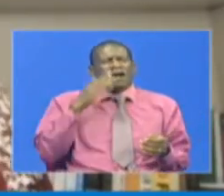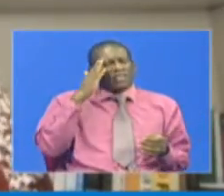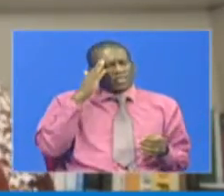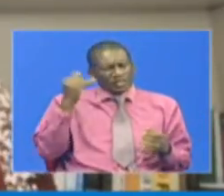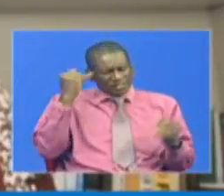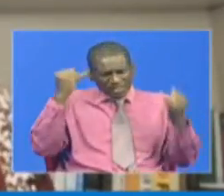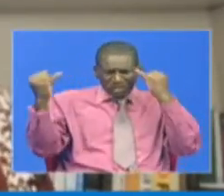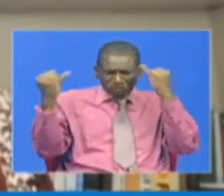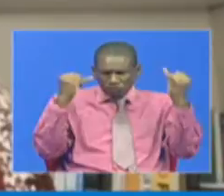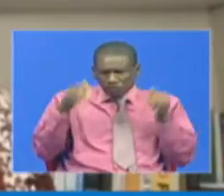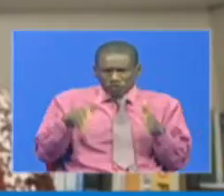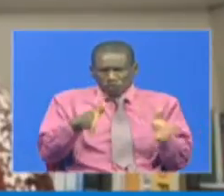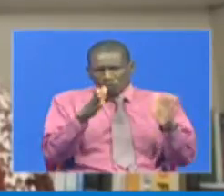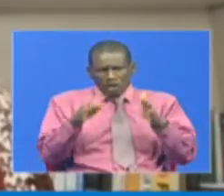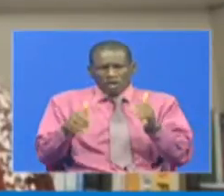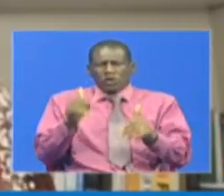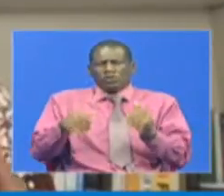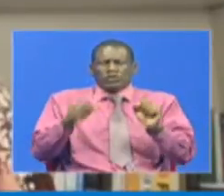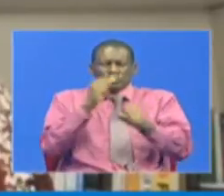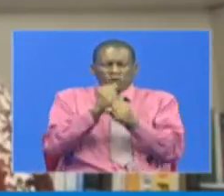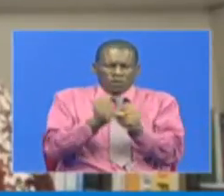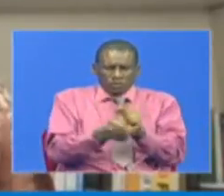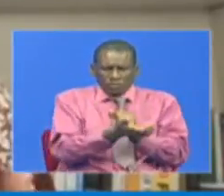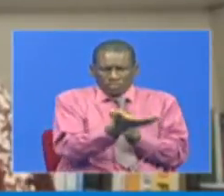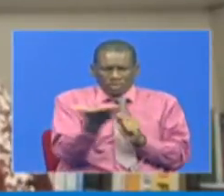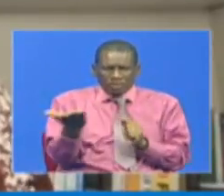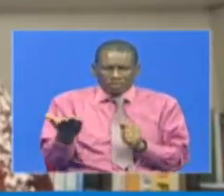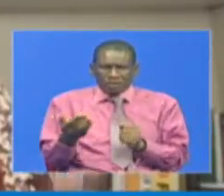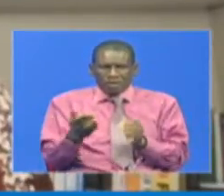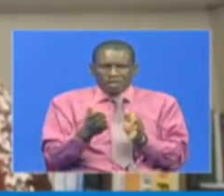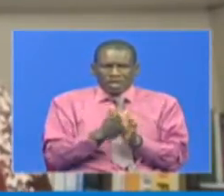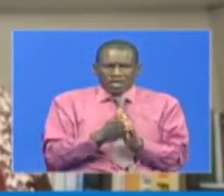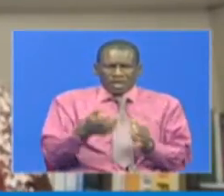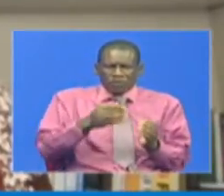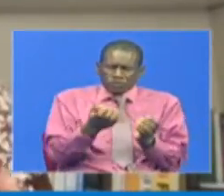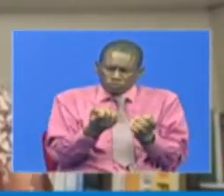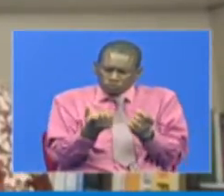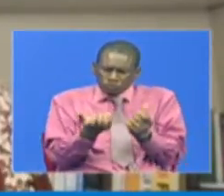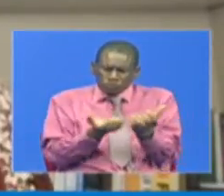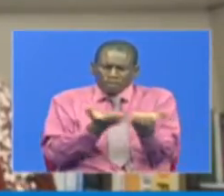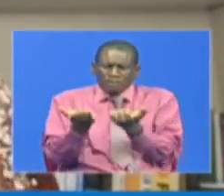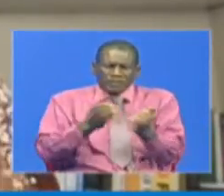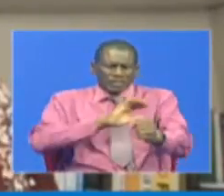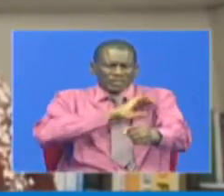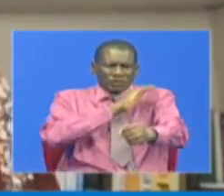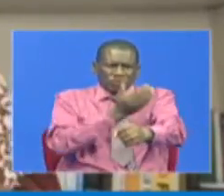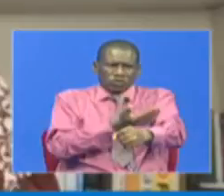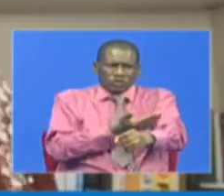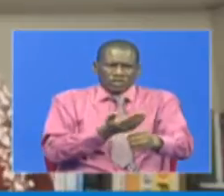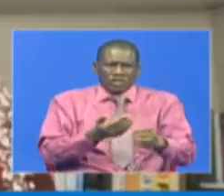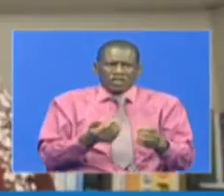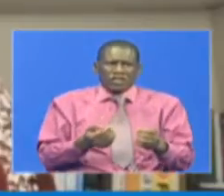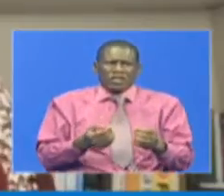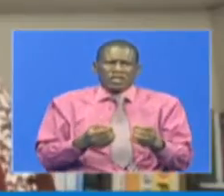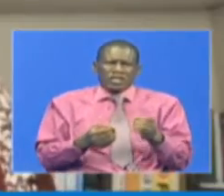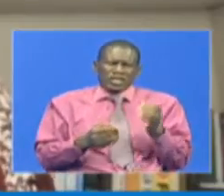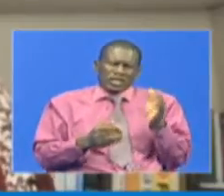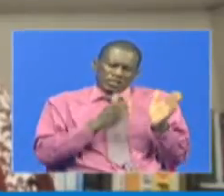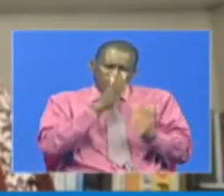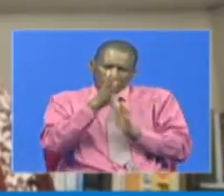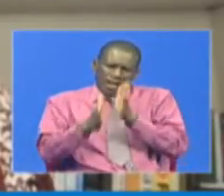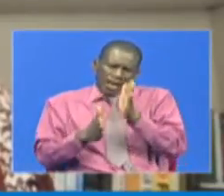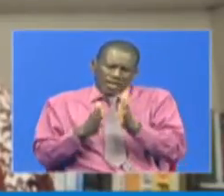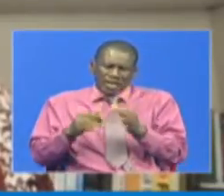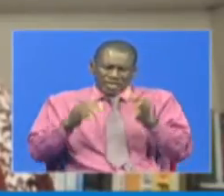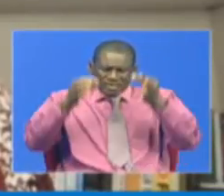way that we would work with them, and our Micro and Small Enterprises Authority is designed to work